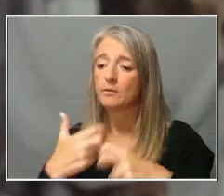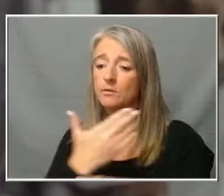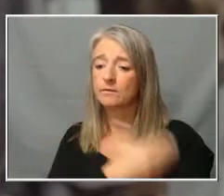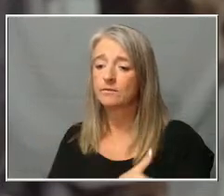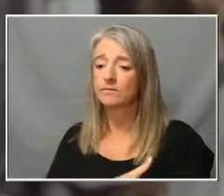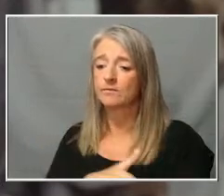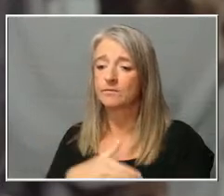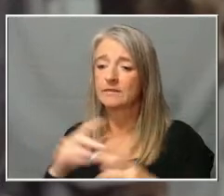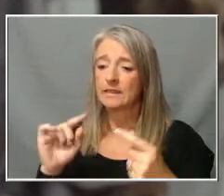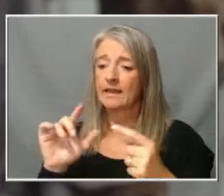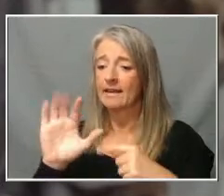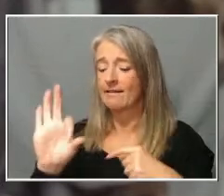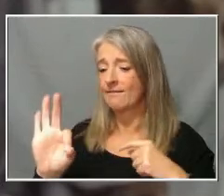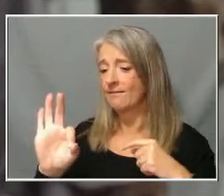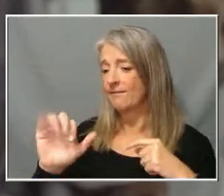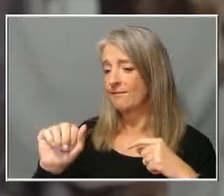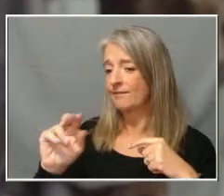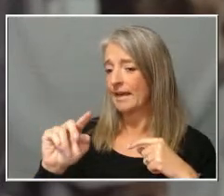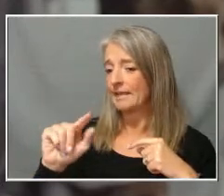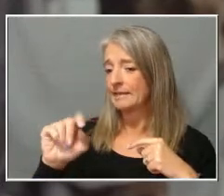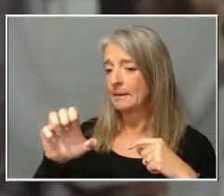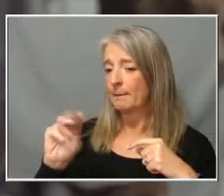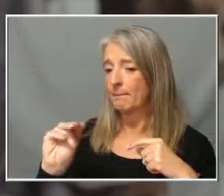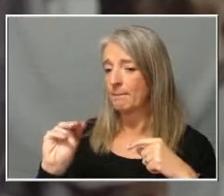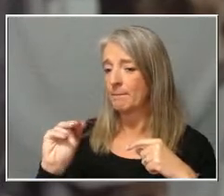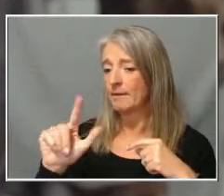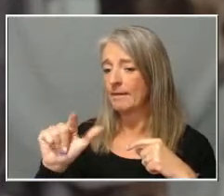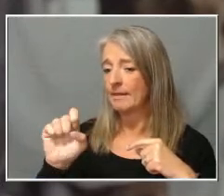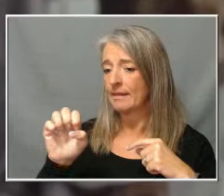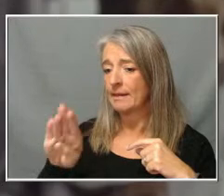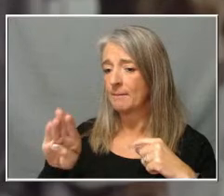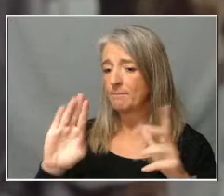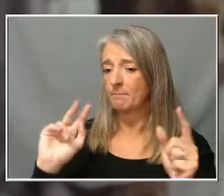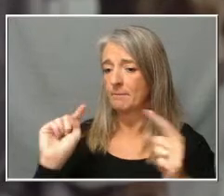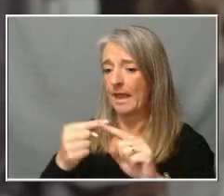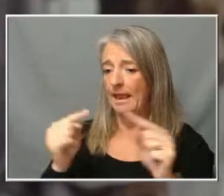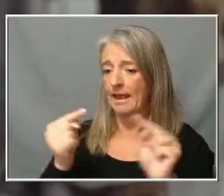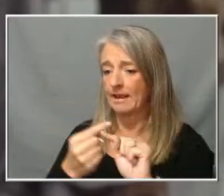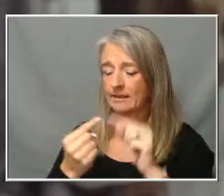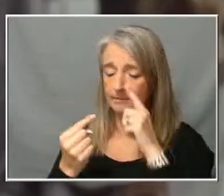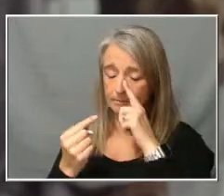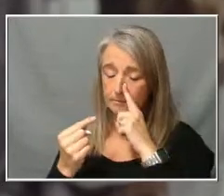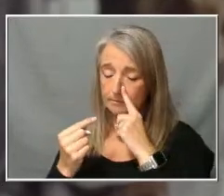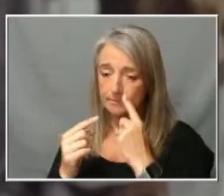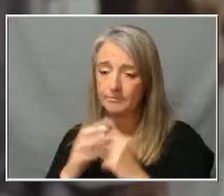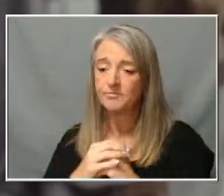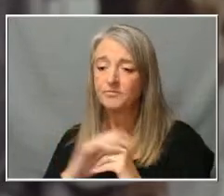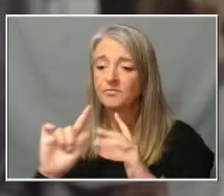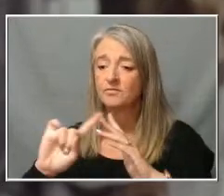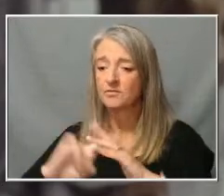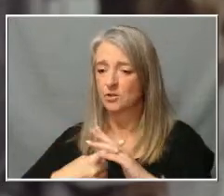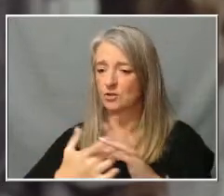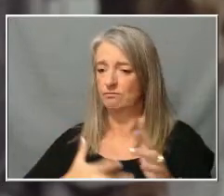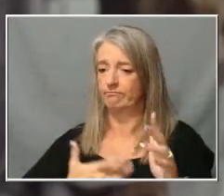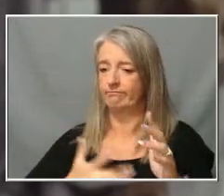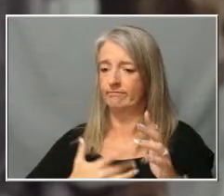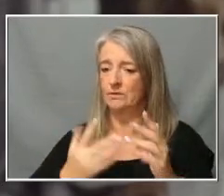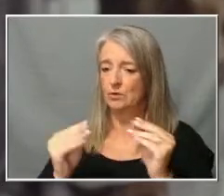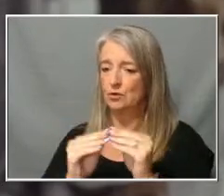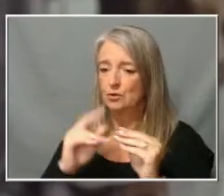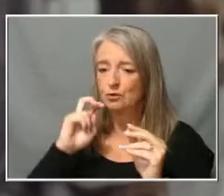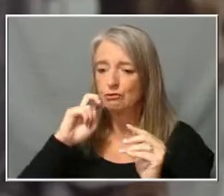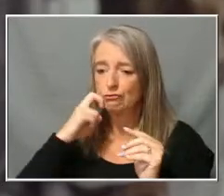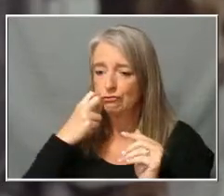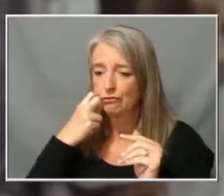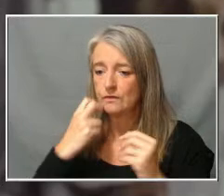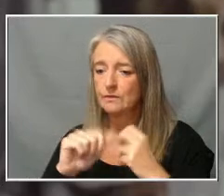pain. And that's because the nerves that are cut, the amputation, start to sprout new sprouts of nerves, but they don't